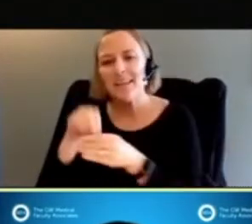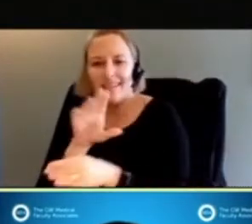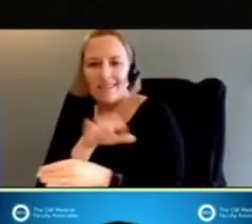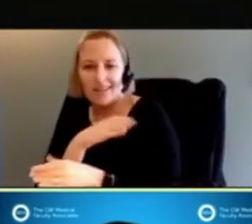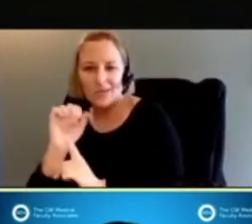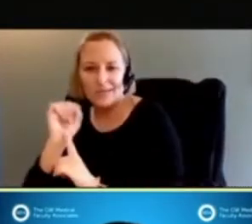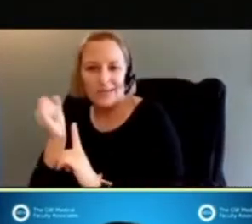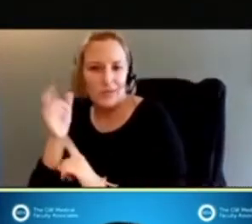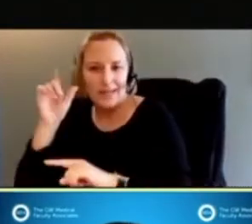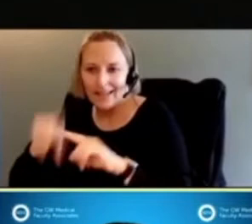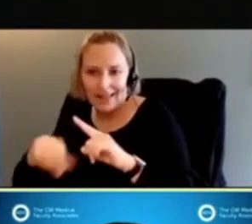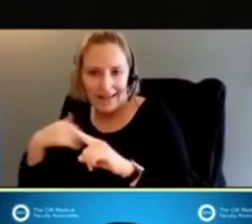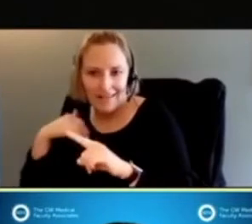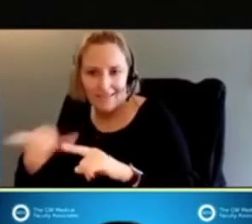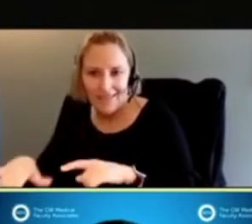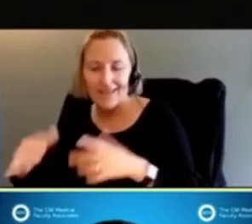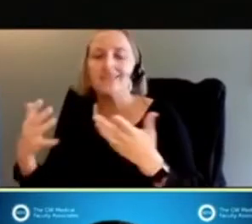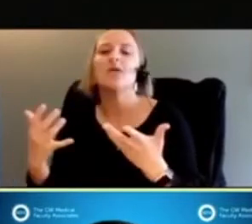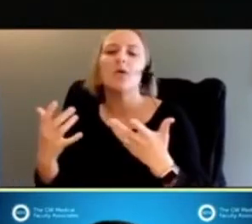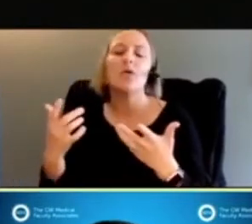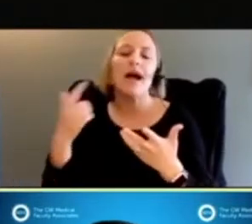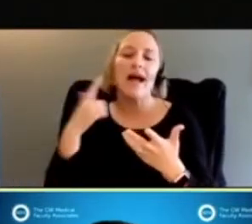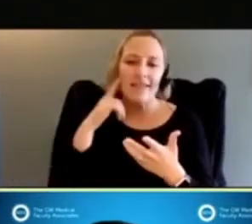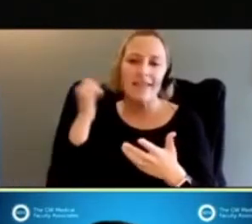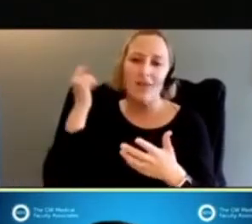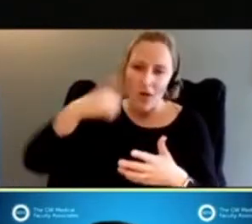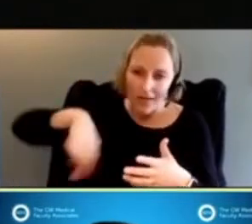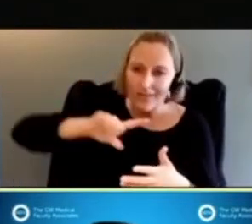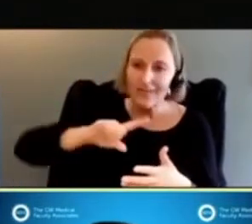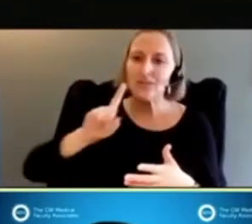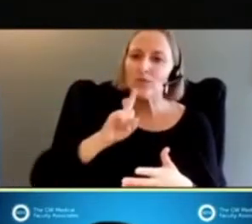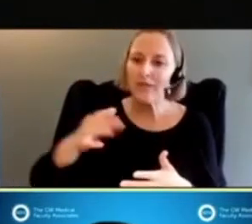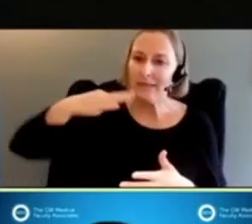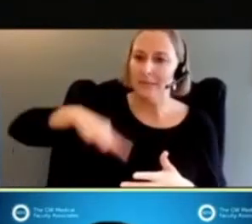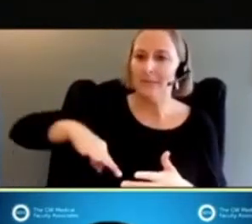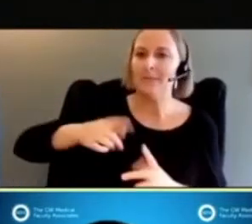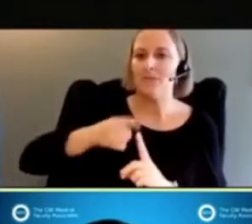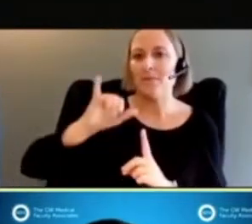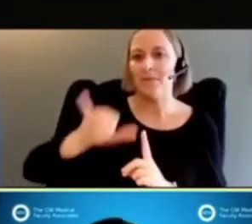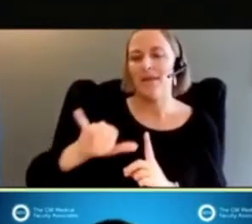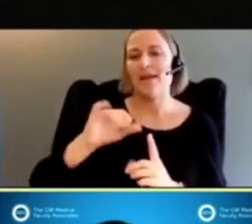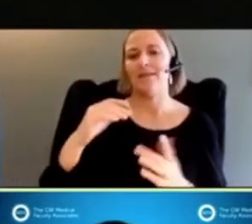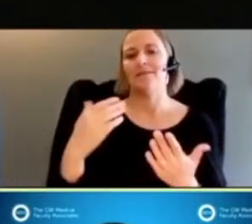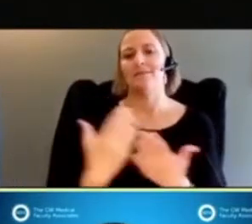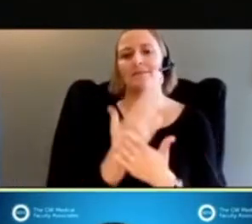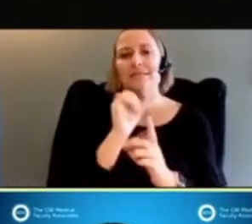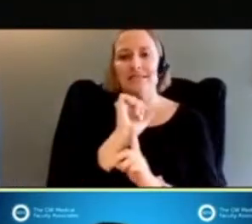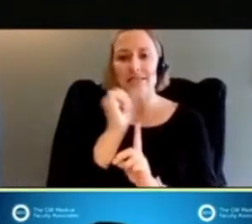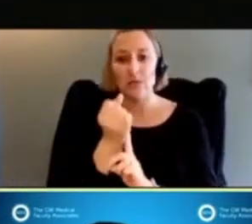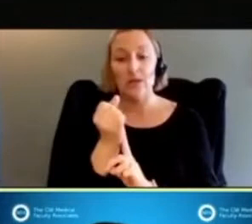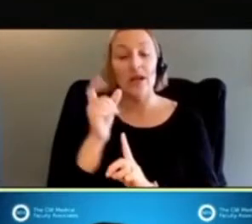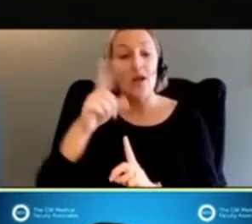So I think, all of us really benefited from it. And the community